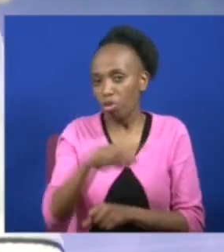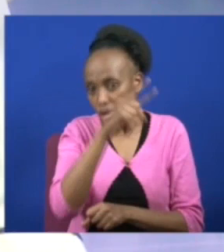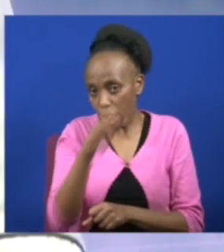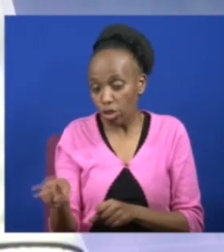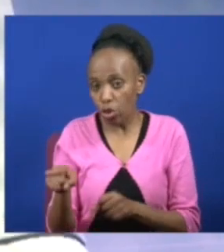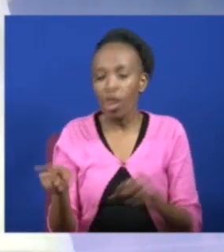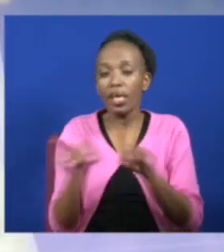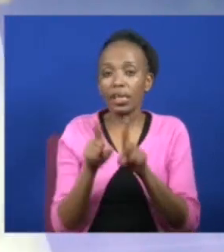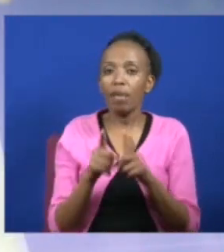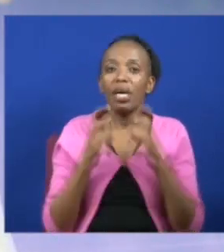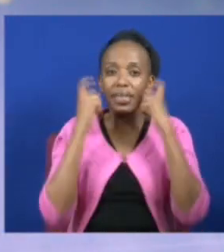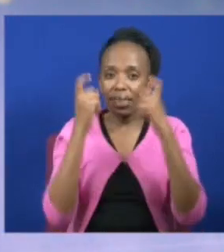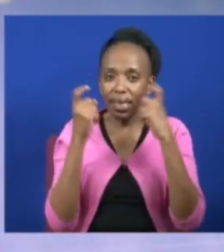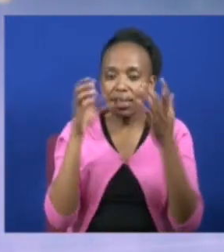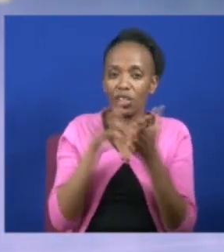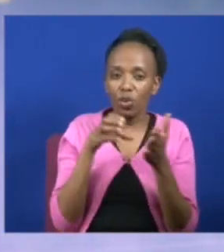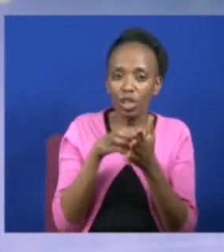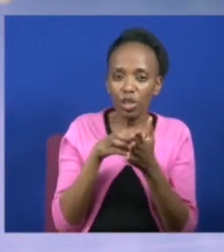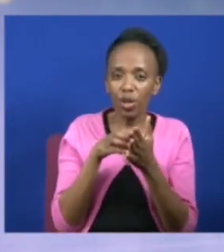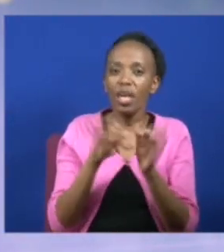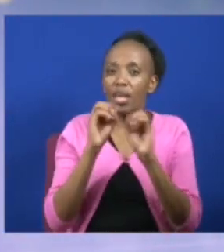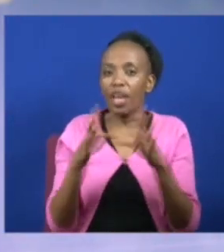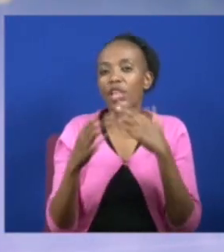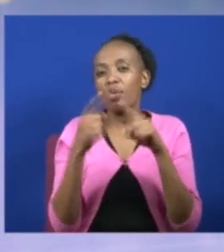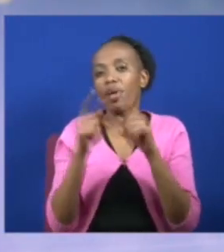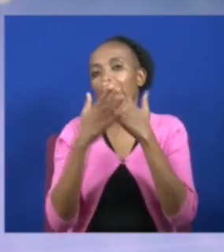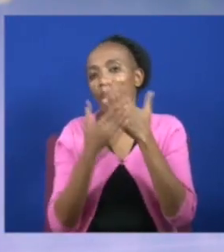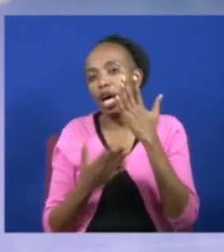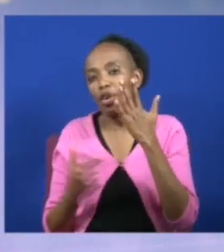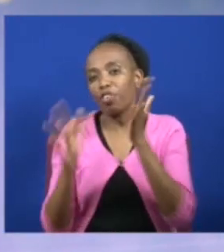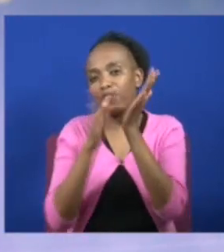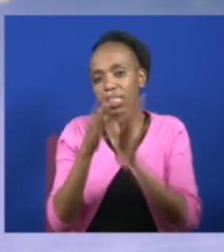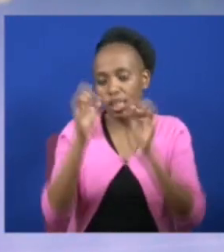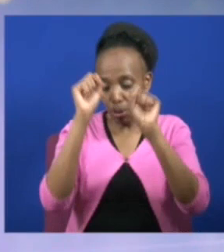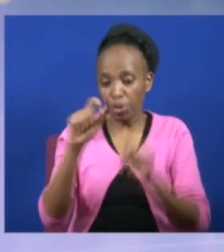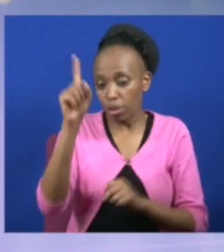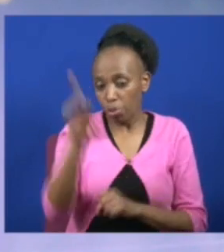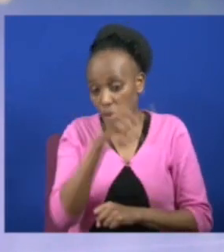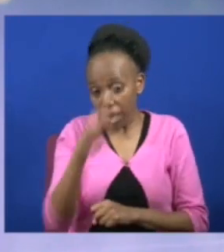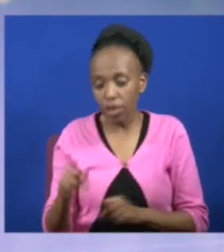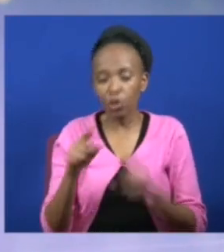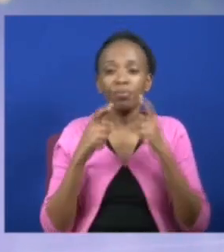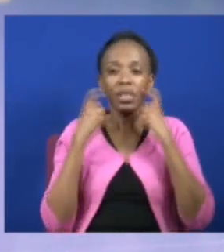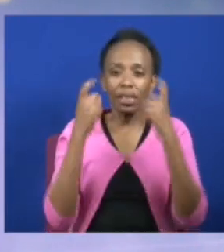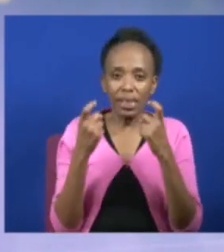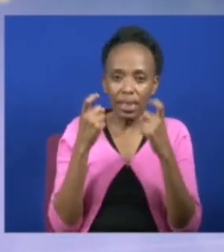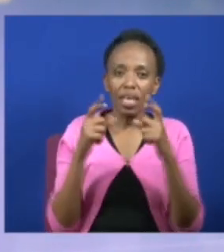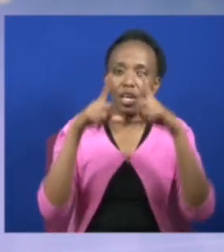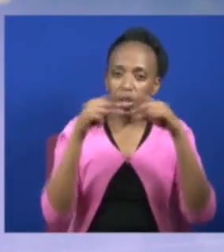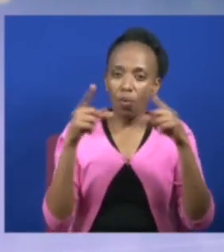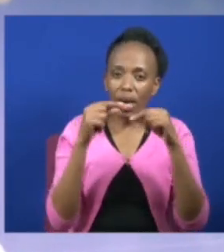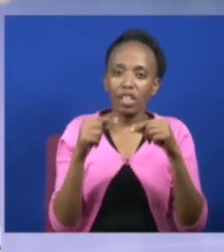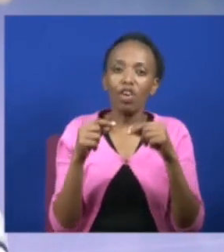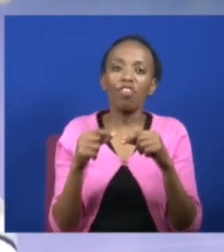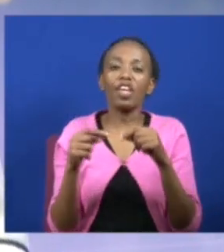And the corona of sin, nothing but the blood of Jesus can cancel that sin. In the words